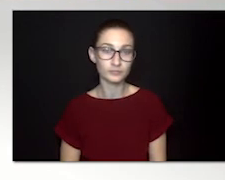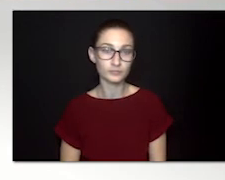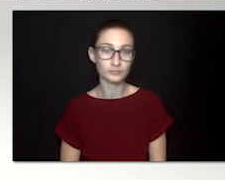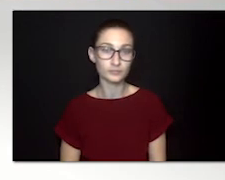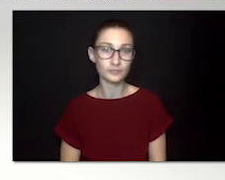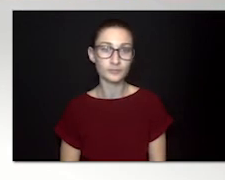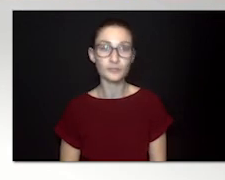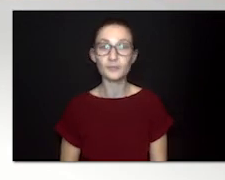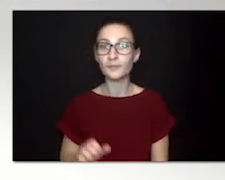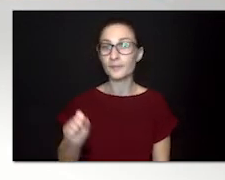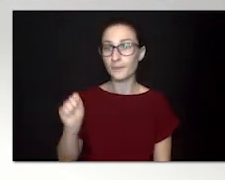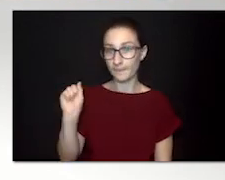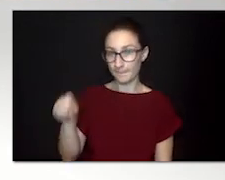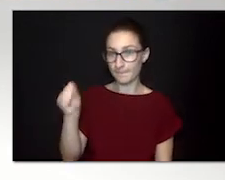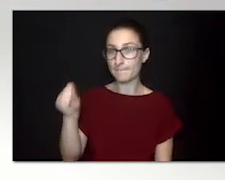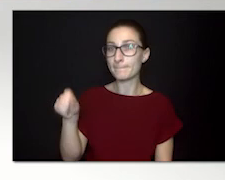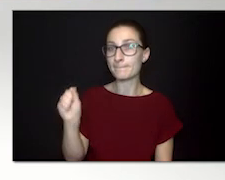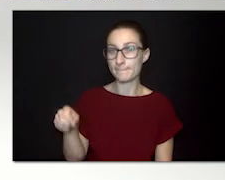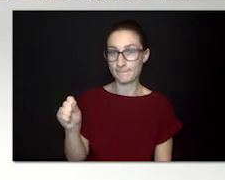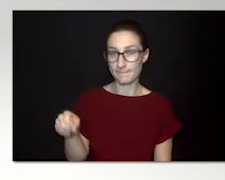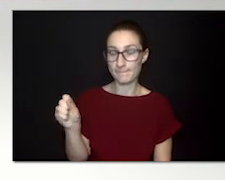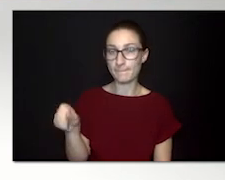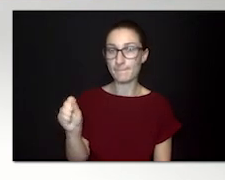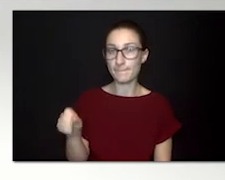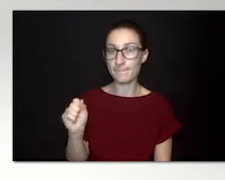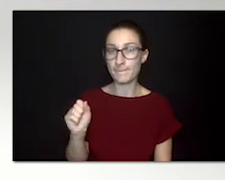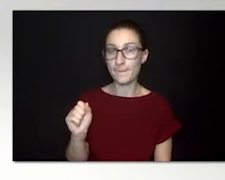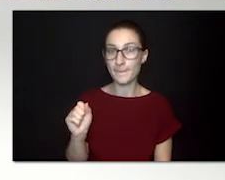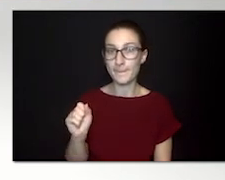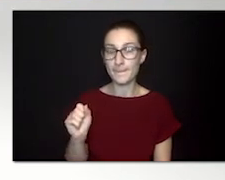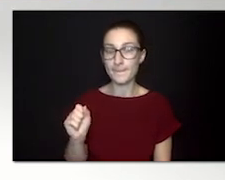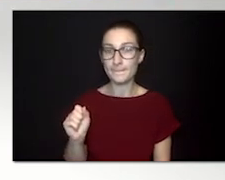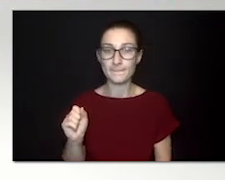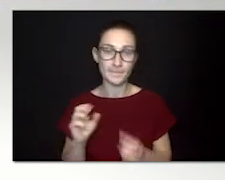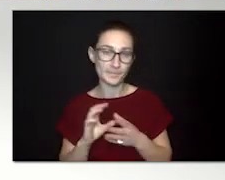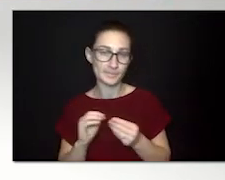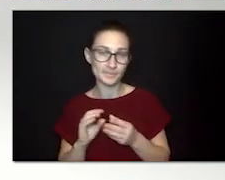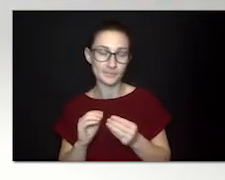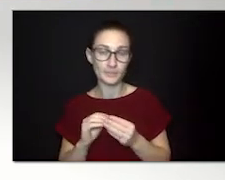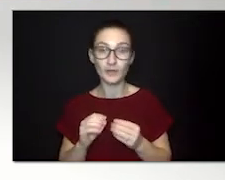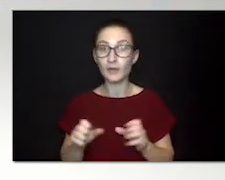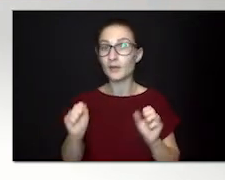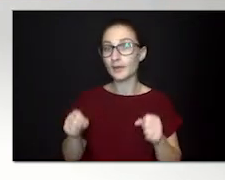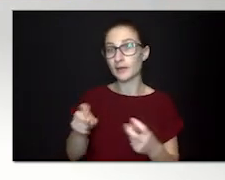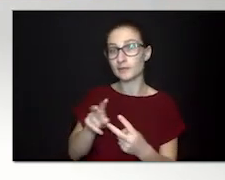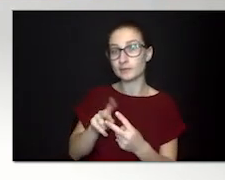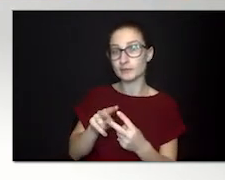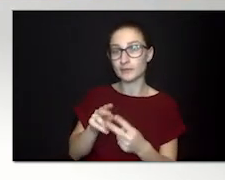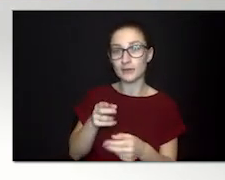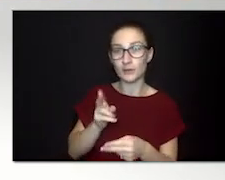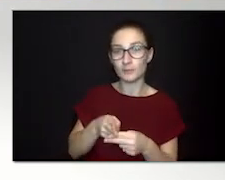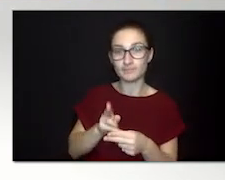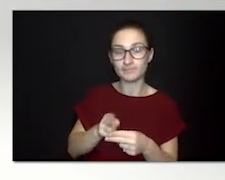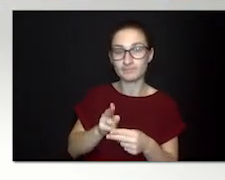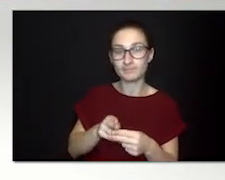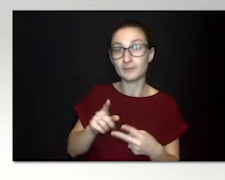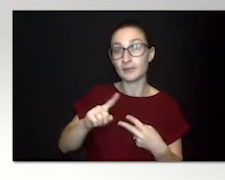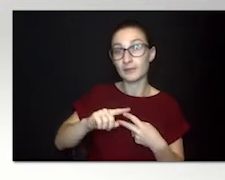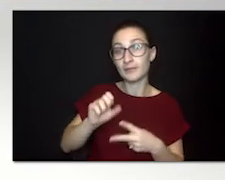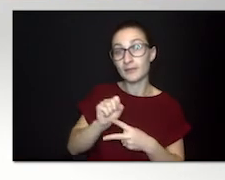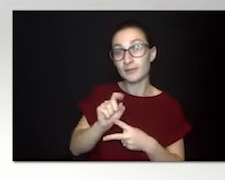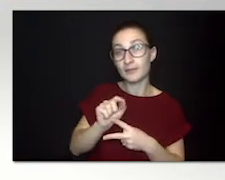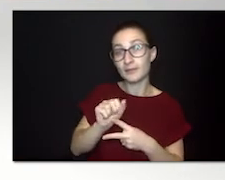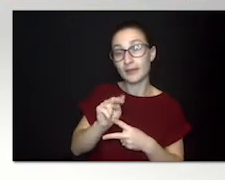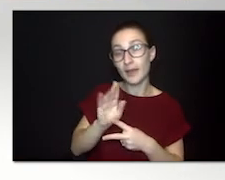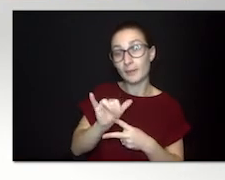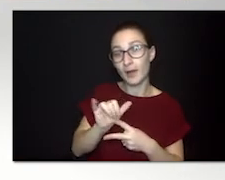Yes. Okay. They're That's the term that was used on our paperwork for our Yeah, they can be interchangeable, standby or successor.